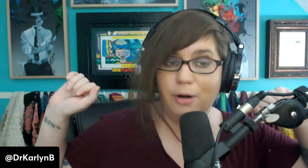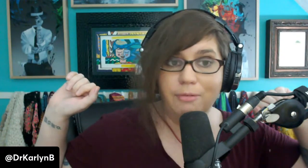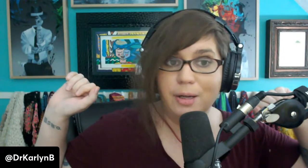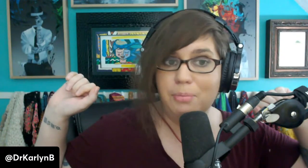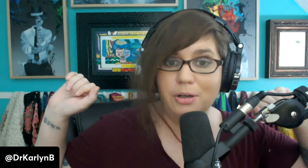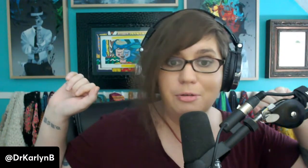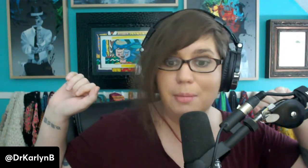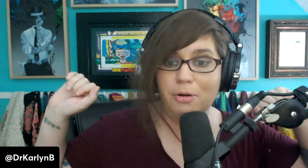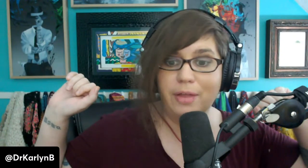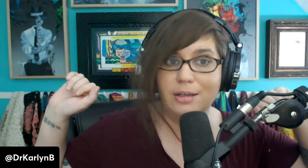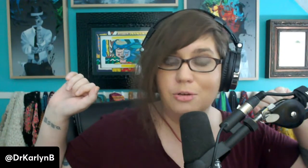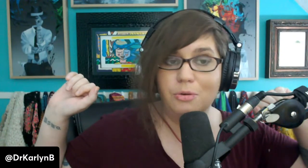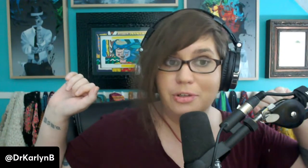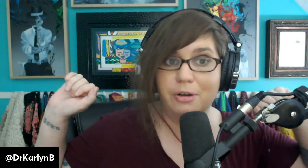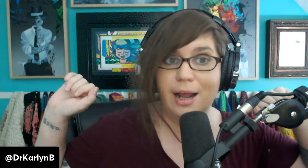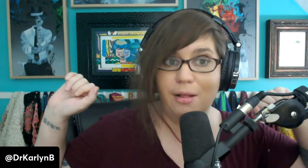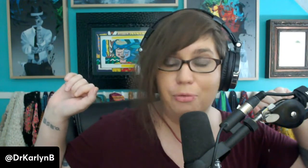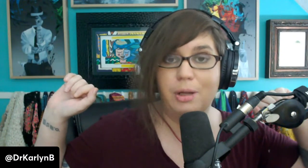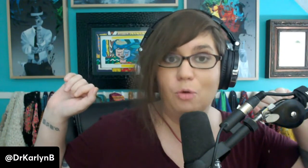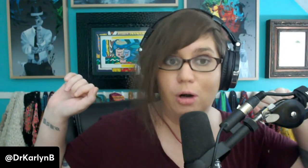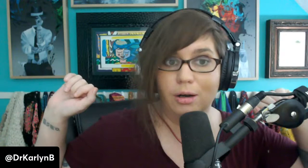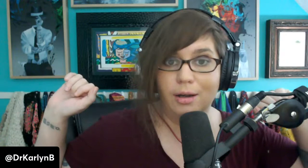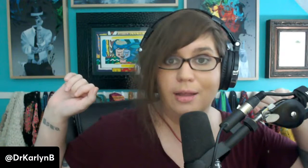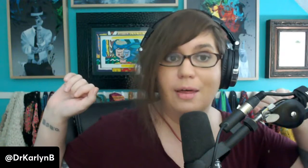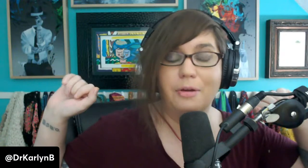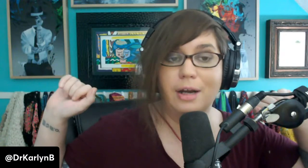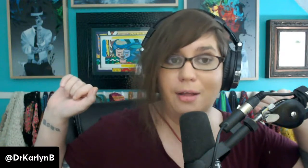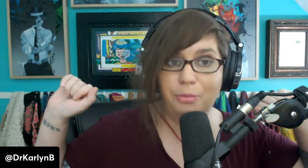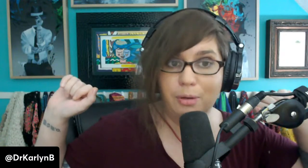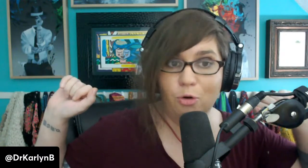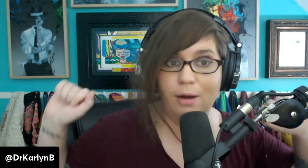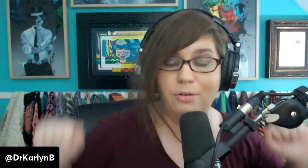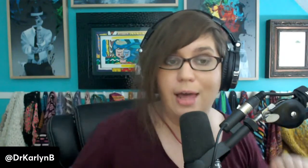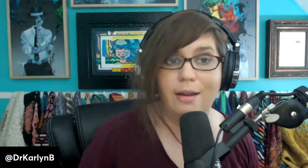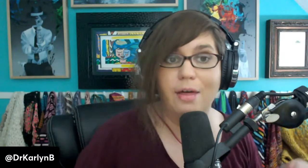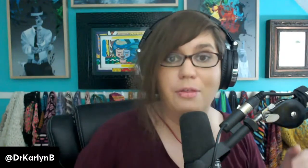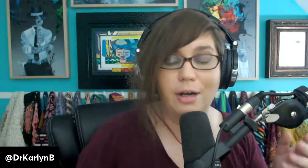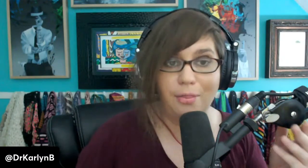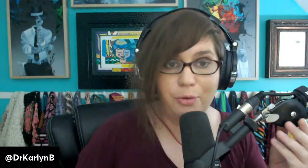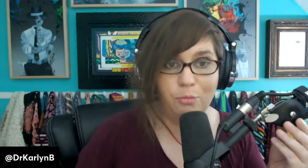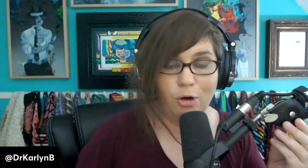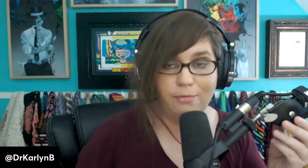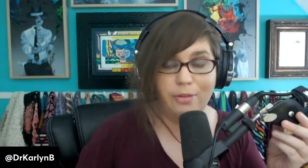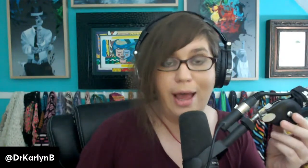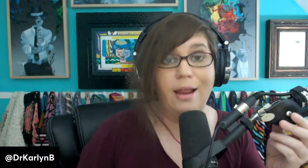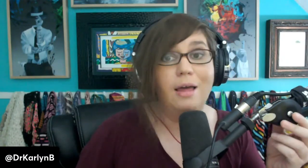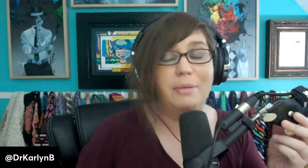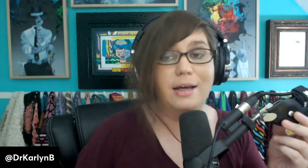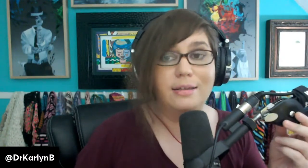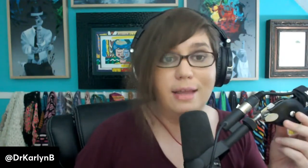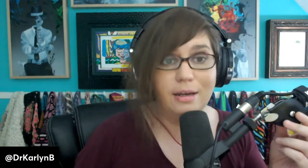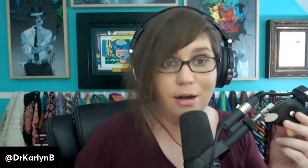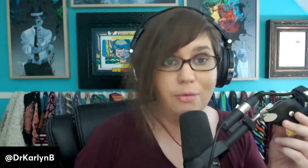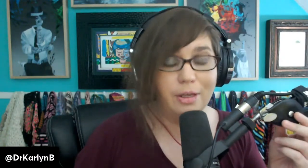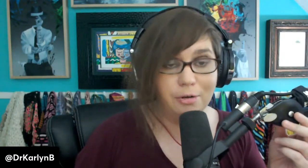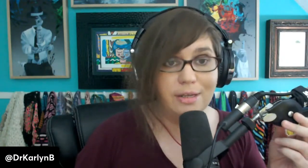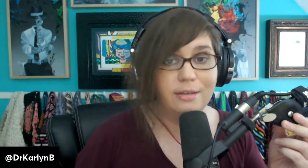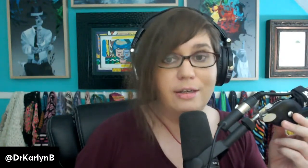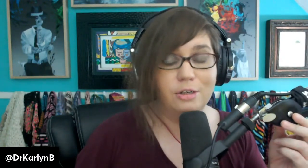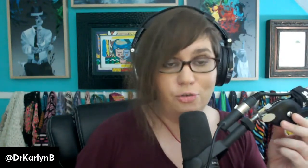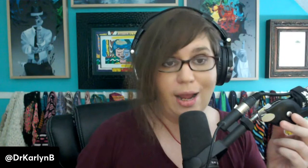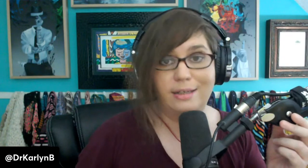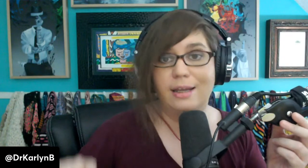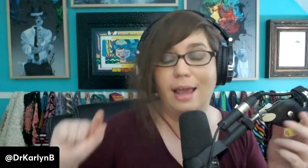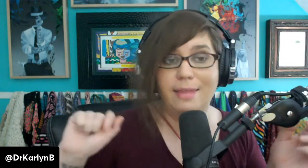For every book you get pulled out of schools, they're going to add 3 more. And then they're going to add 3 more after that. And then they're going to add 3 more after that because they know that you're